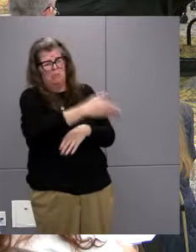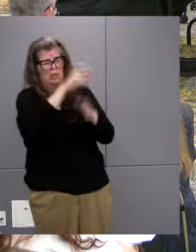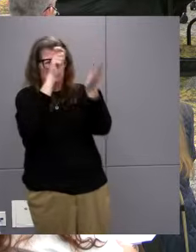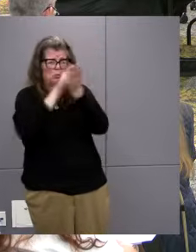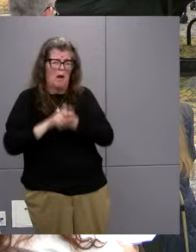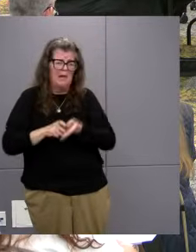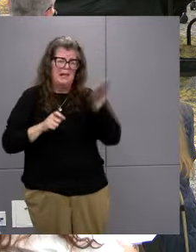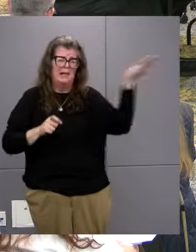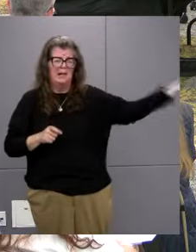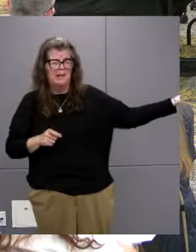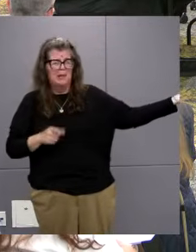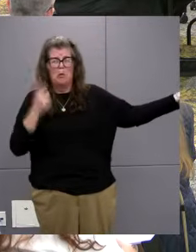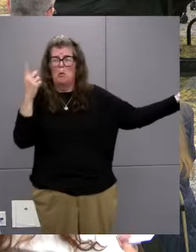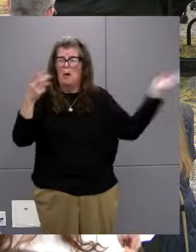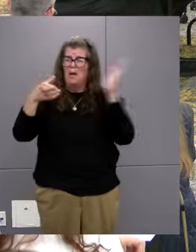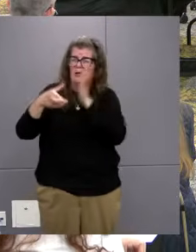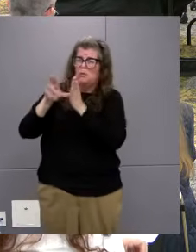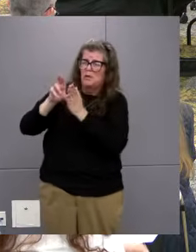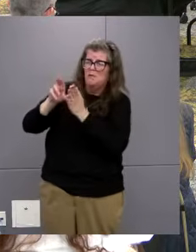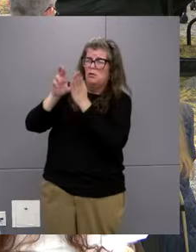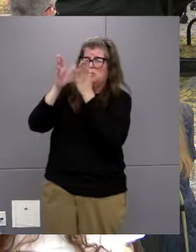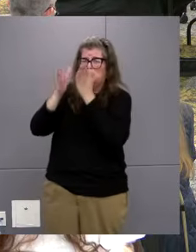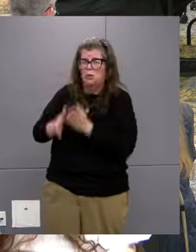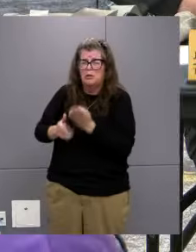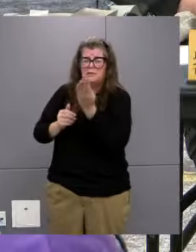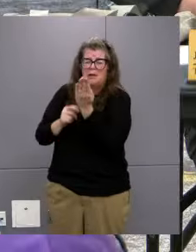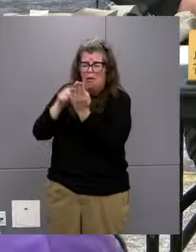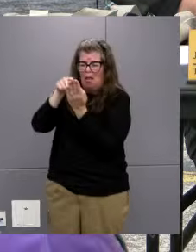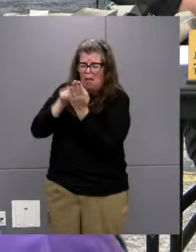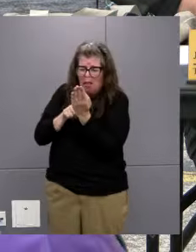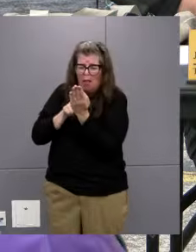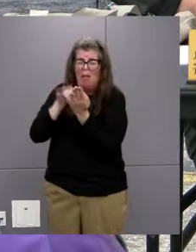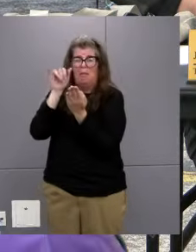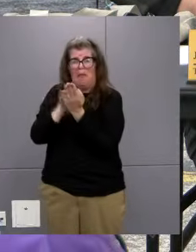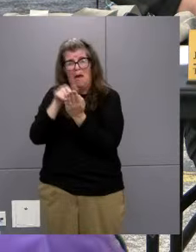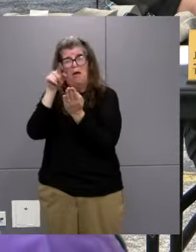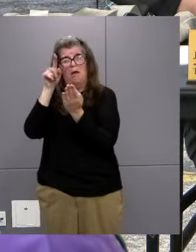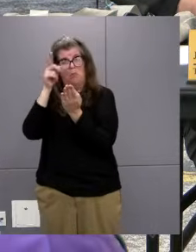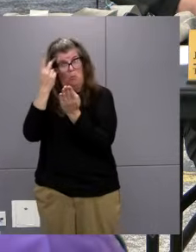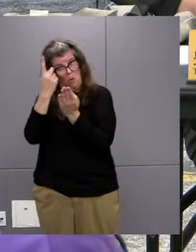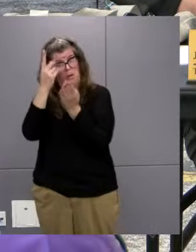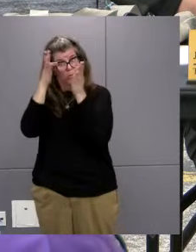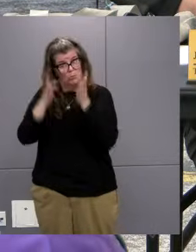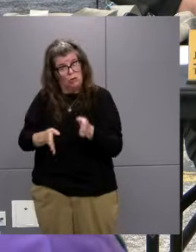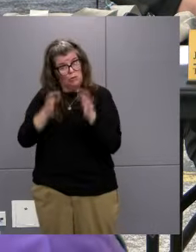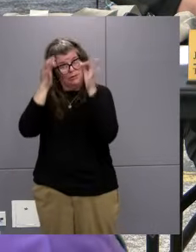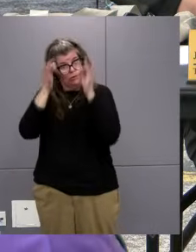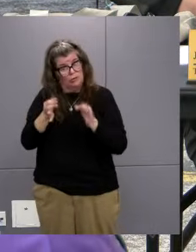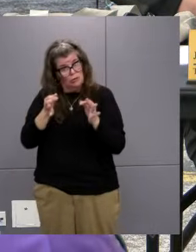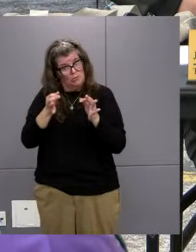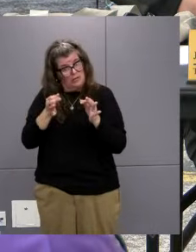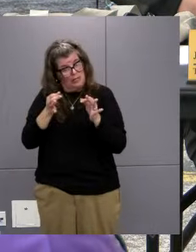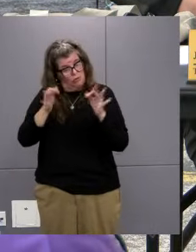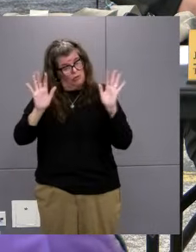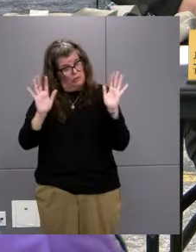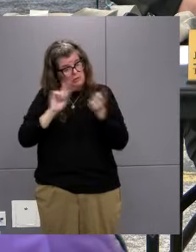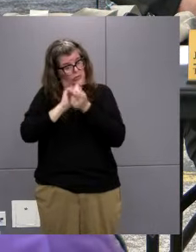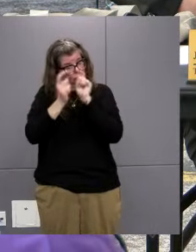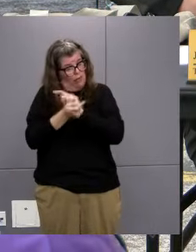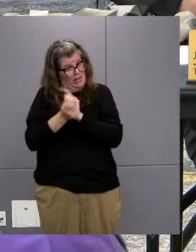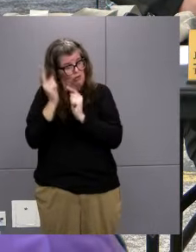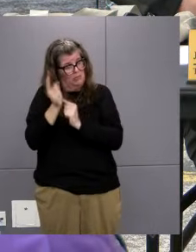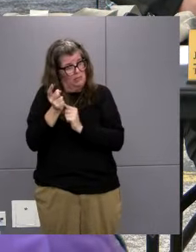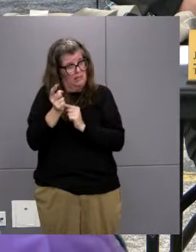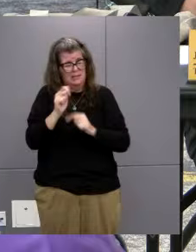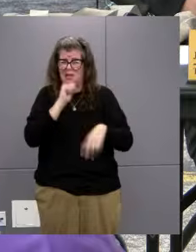And one person reviews it, and then that person and that person alone makes a determination, there's going to be a change in the minutes, and then I'm